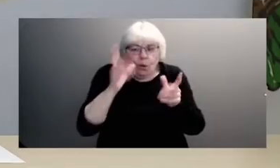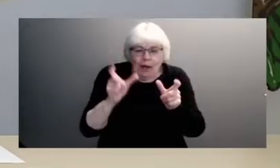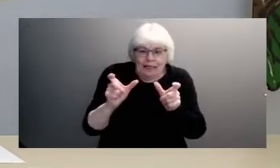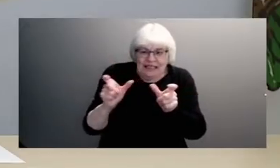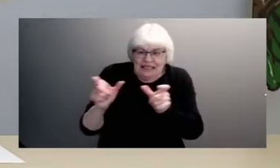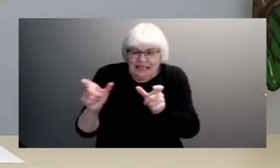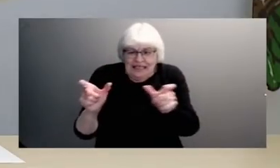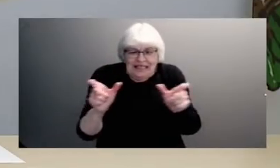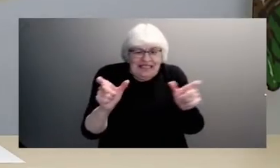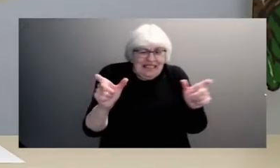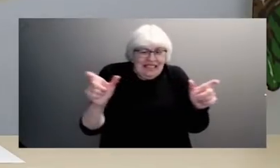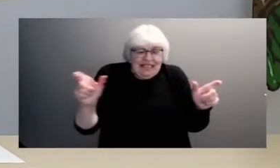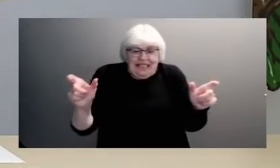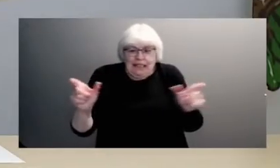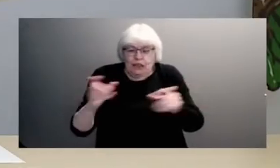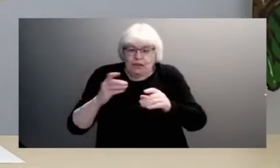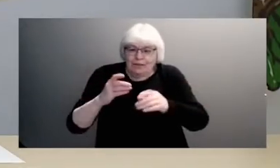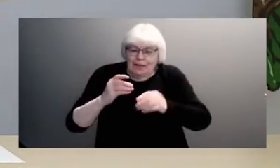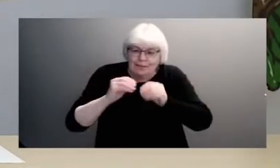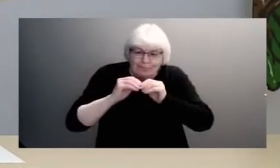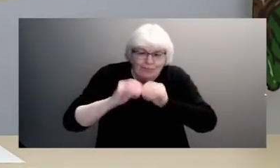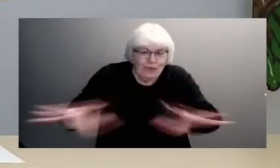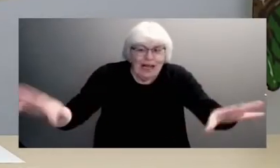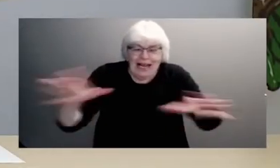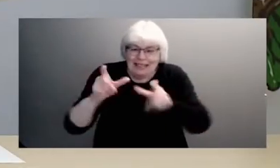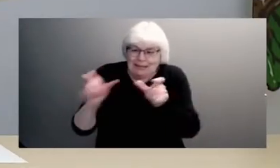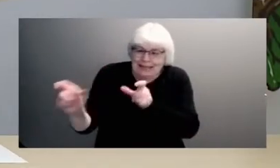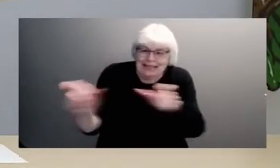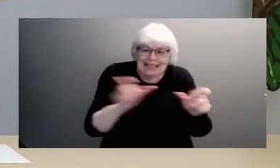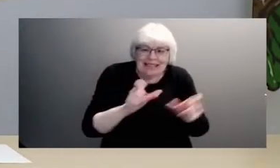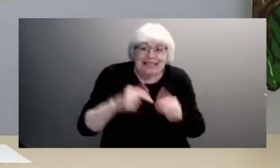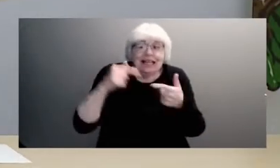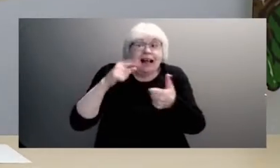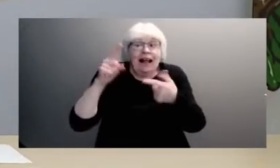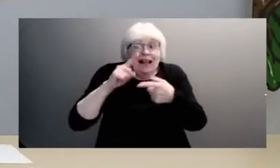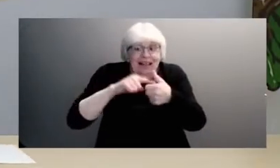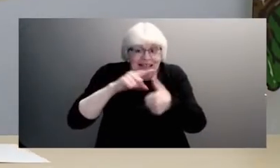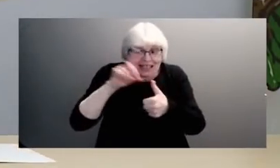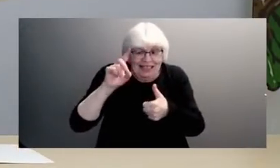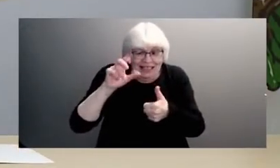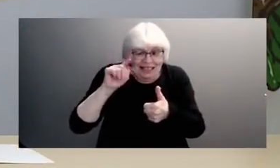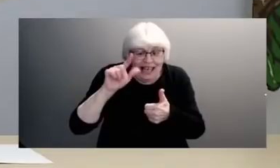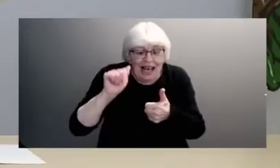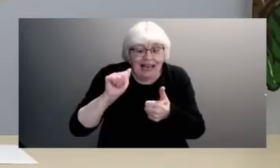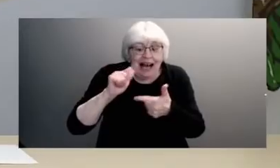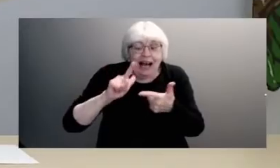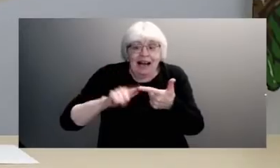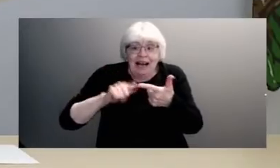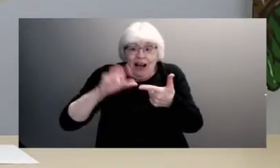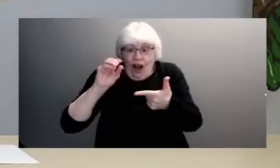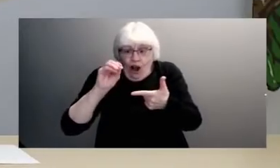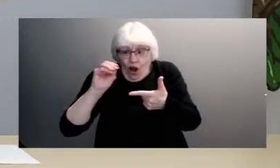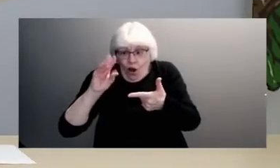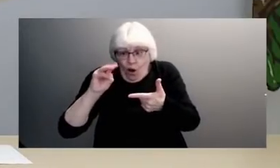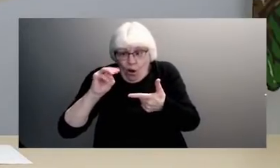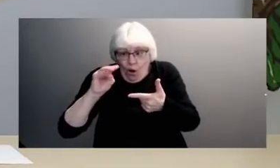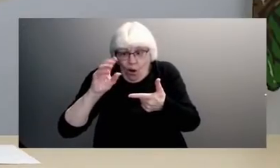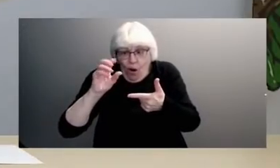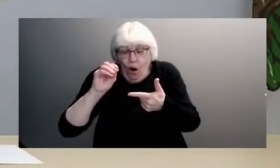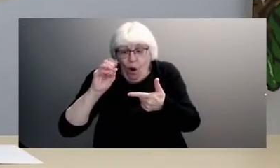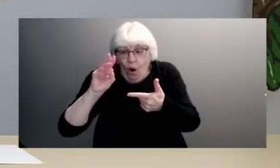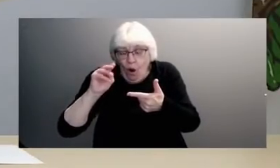variant. We know that both Nova Scotia and New Brunswick, as well as many other provinces, have confirmed cases of